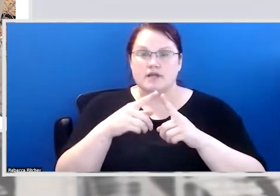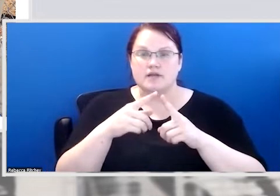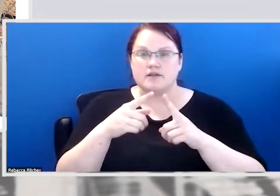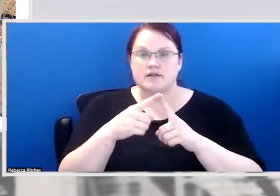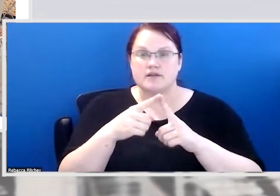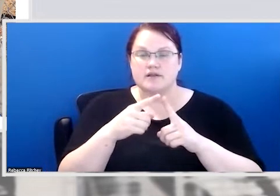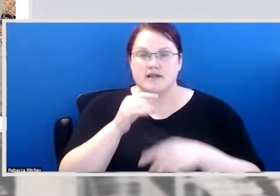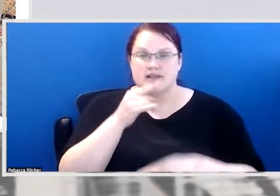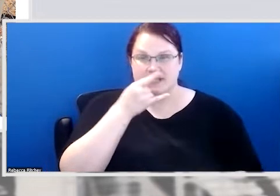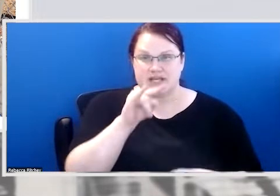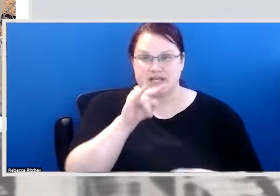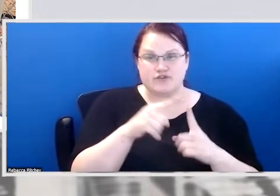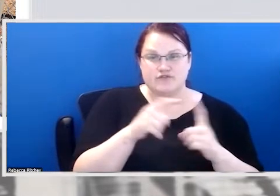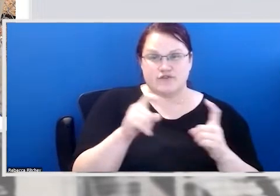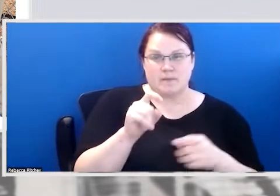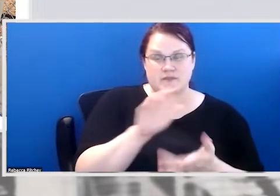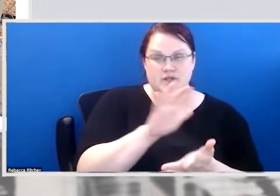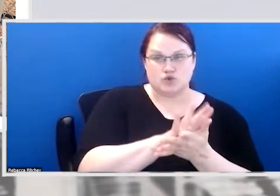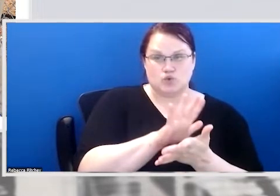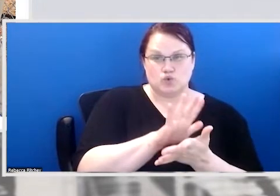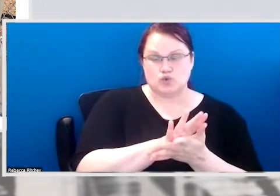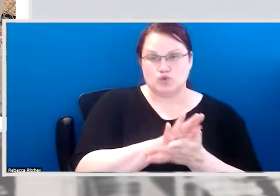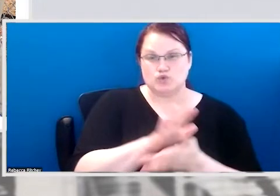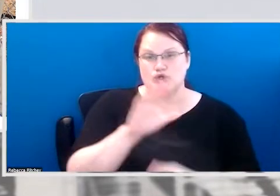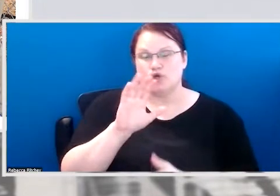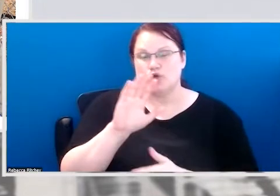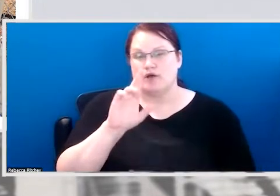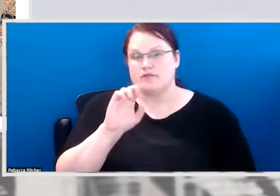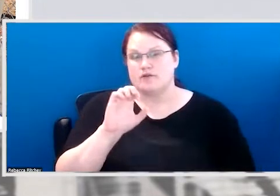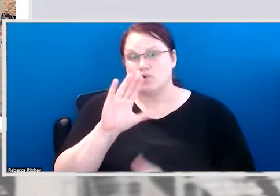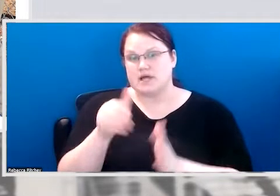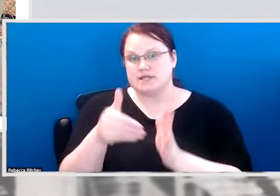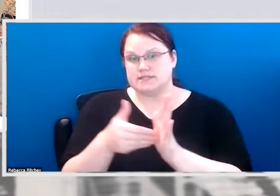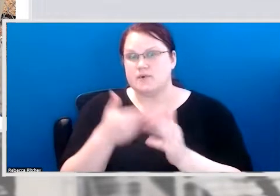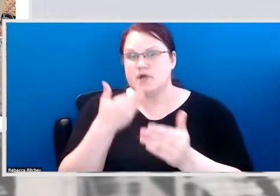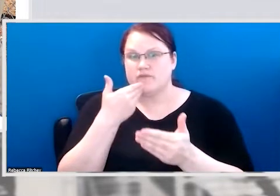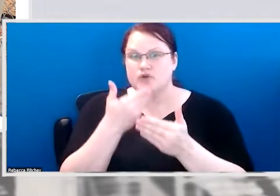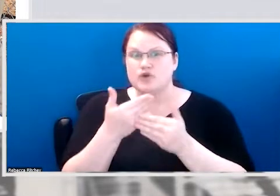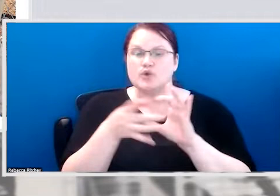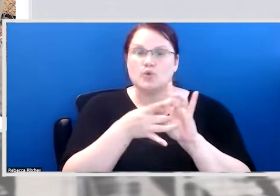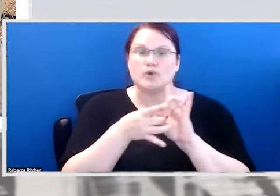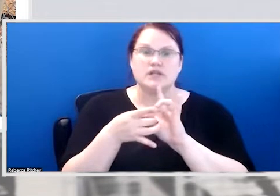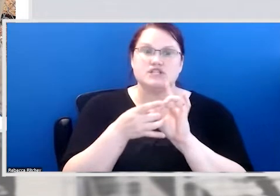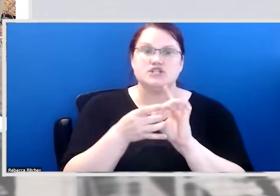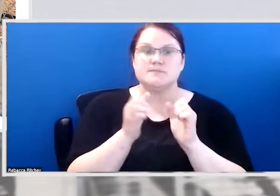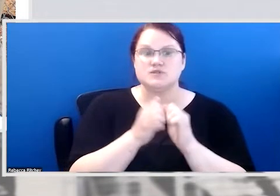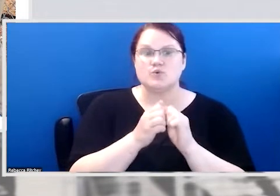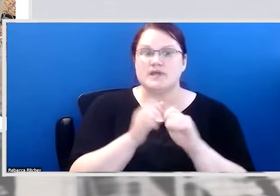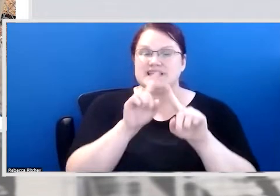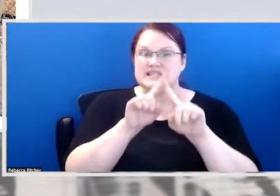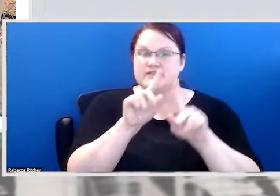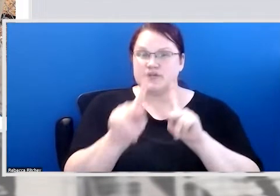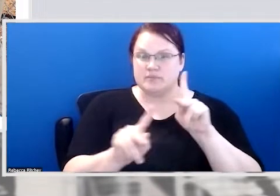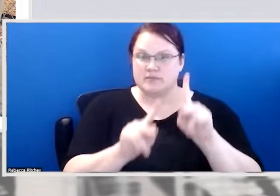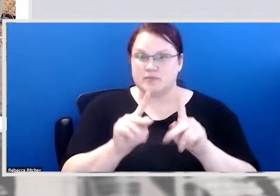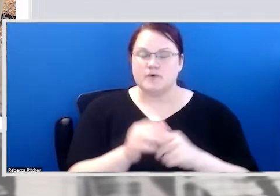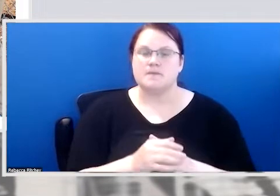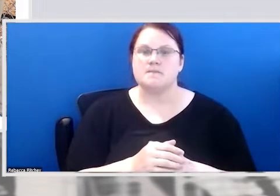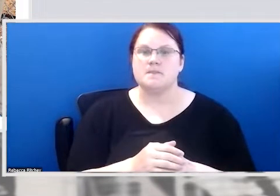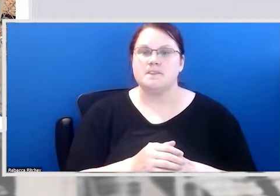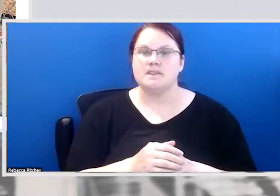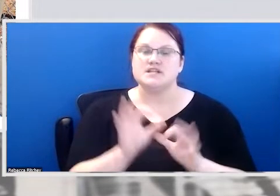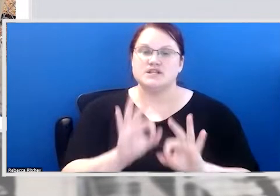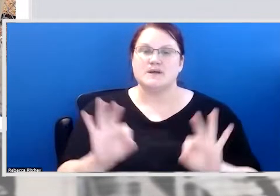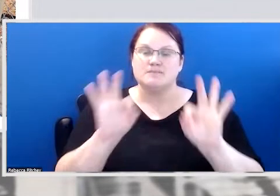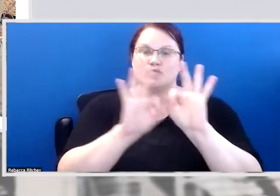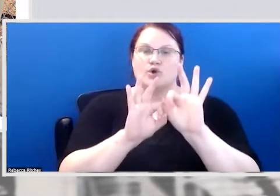over to the rec center for that engagement. So we have these really deep and great relationships with PBS that are critical in our ability to